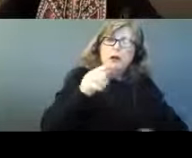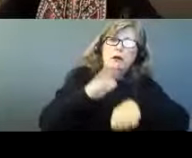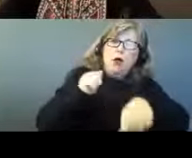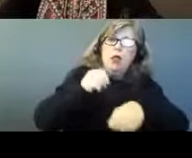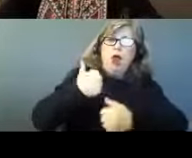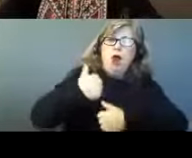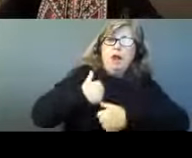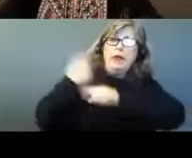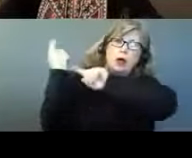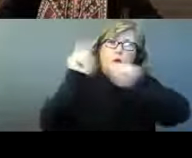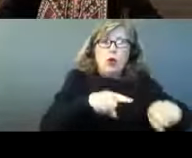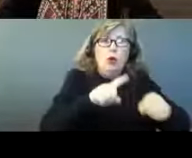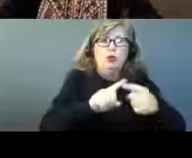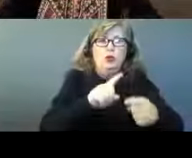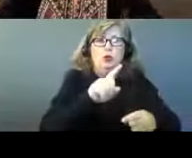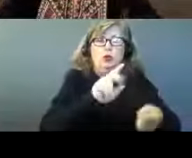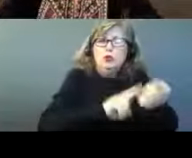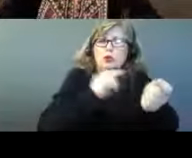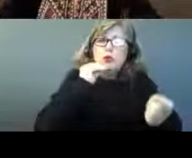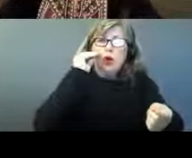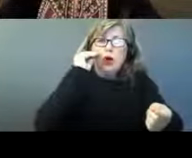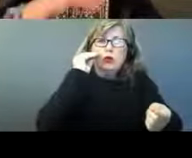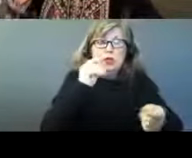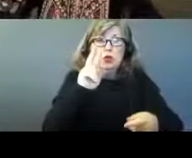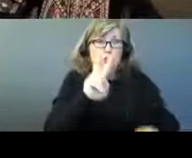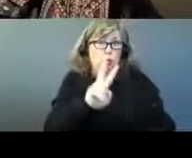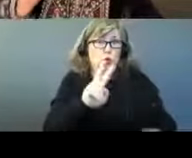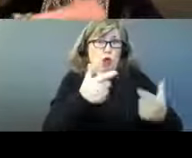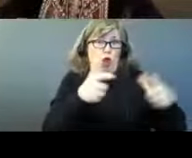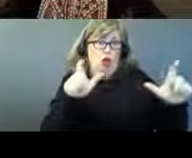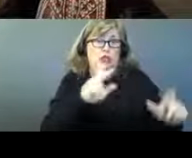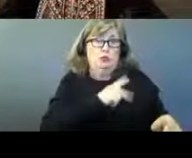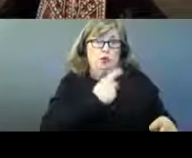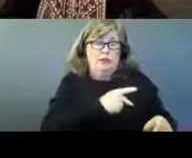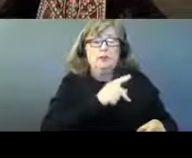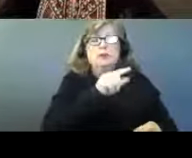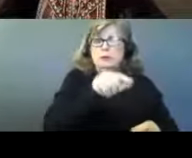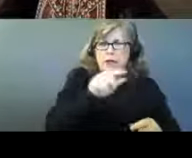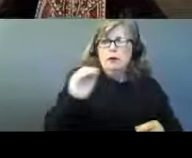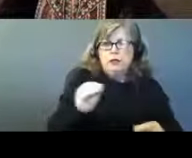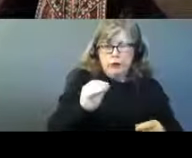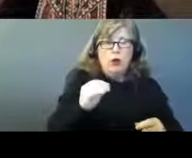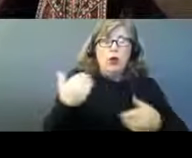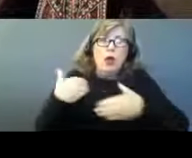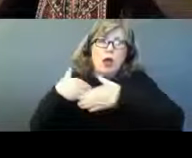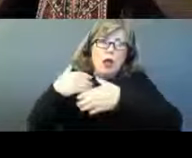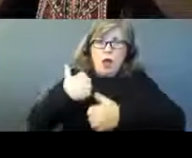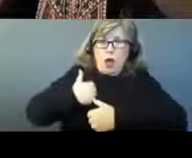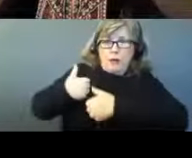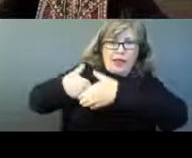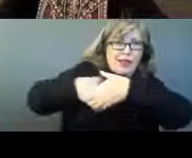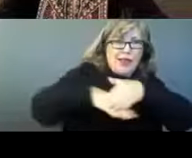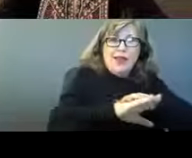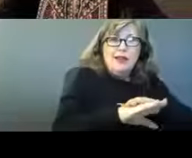into long-term care homes in 2 provinces, our largest provinces, Quebec and Ontario, and they may be required in